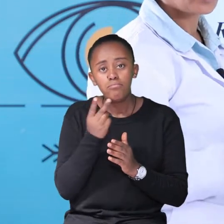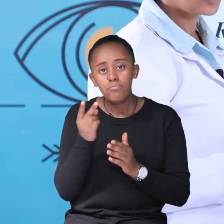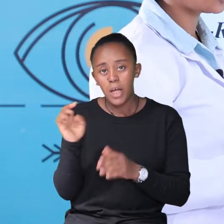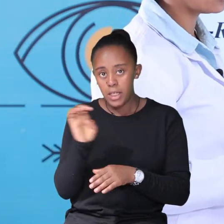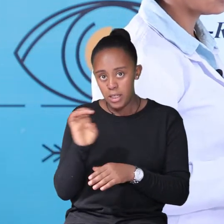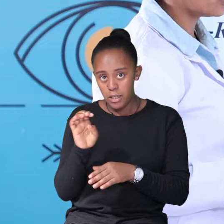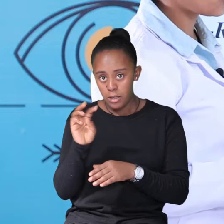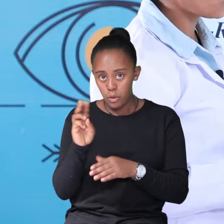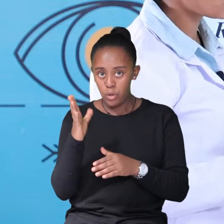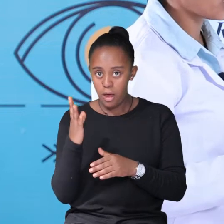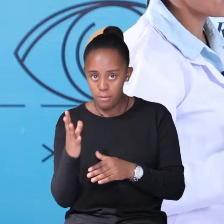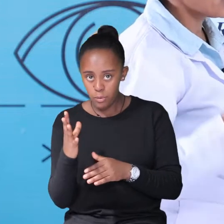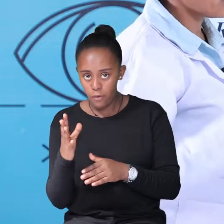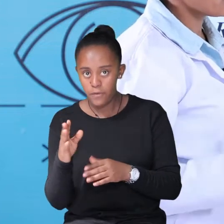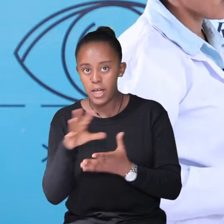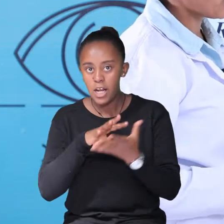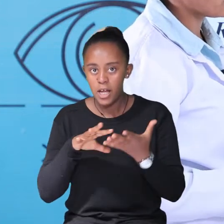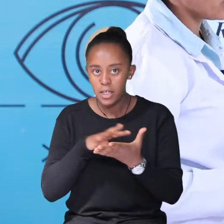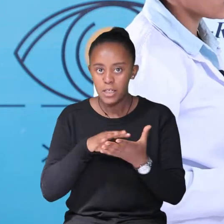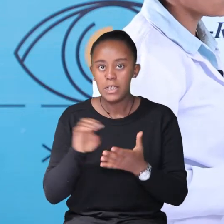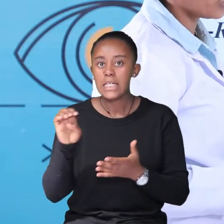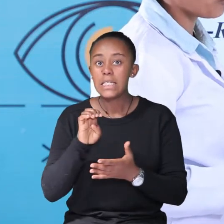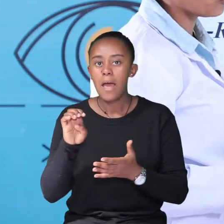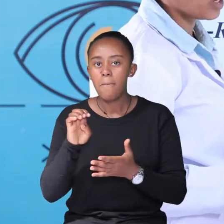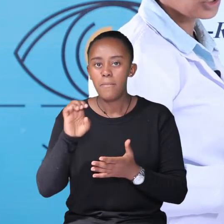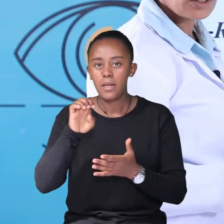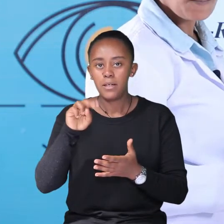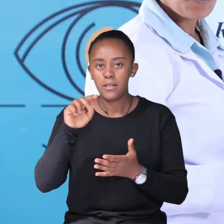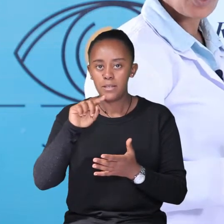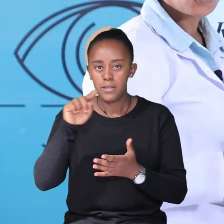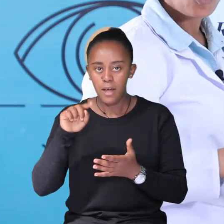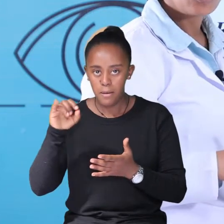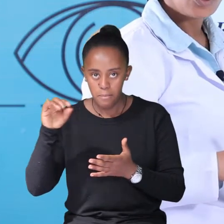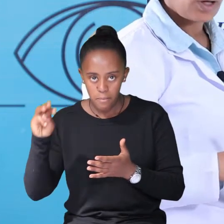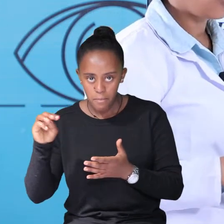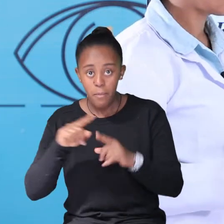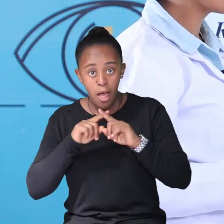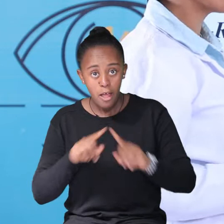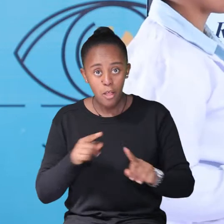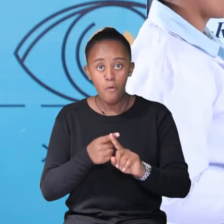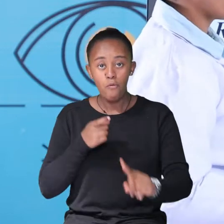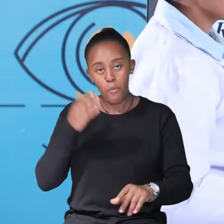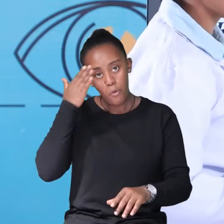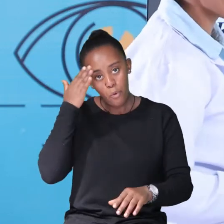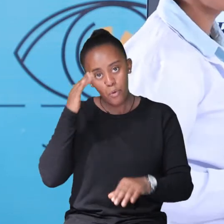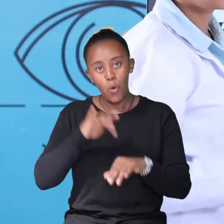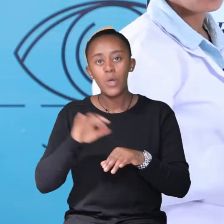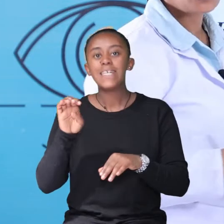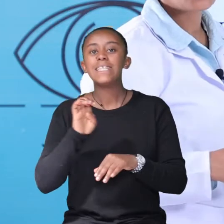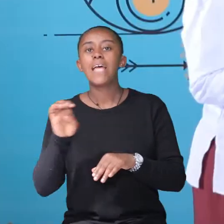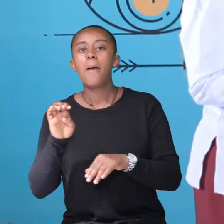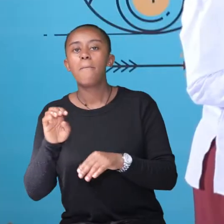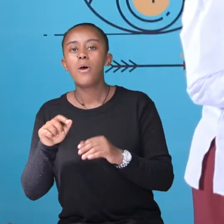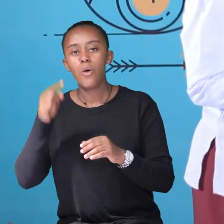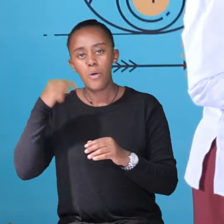types of reaction. It shows that the enzyme catalyzes 2 types of reaction. But from our knowledge on enzyme, we